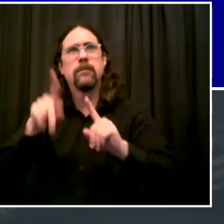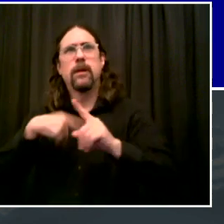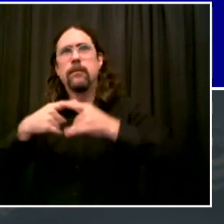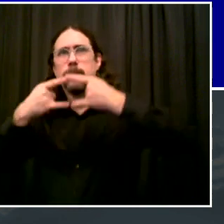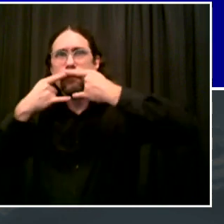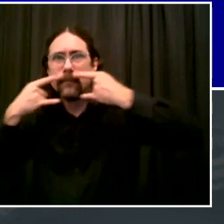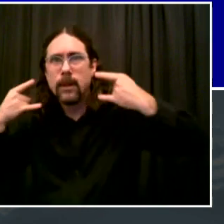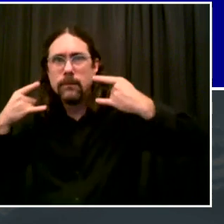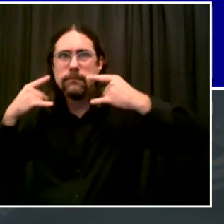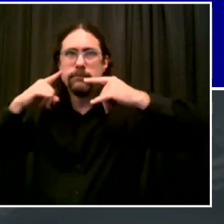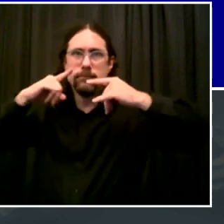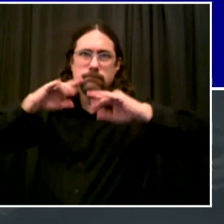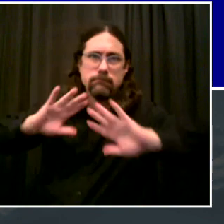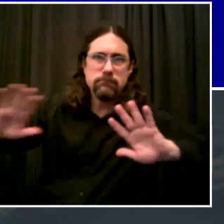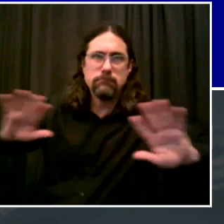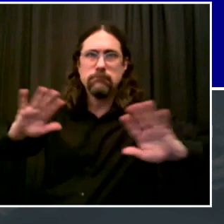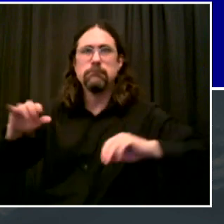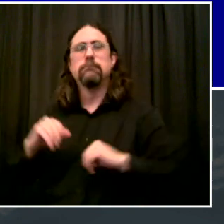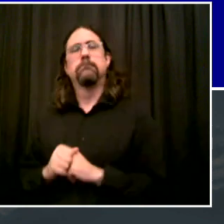from $50,000 to